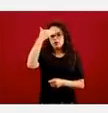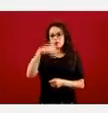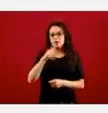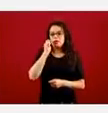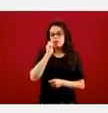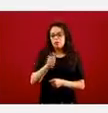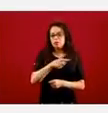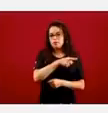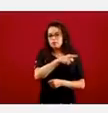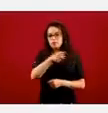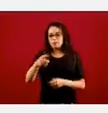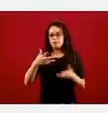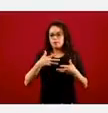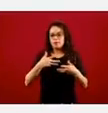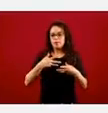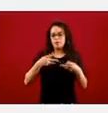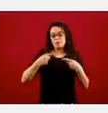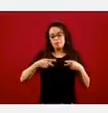will